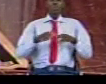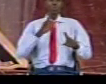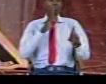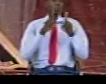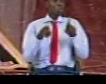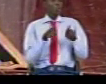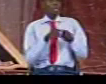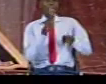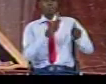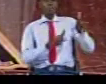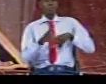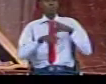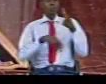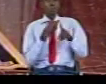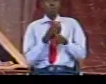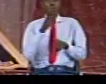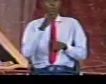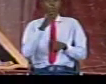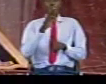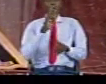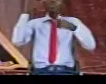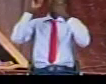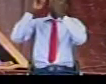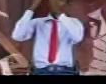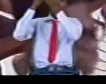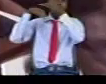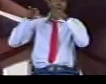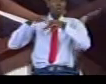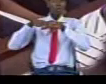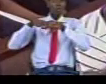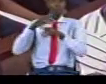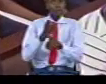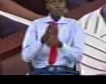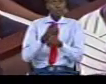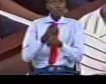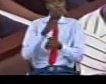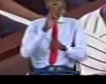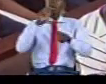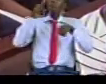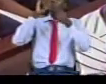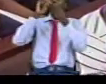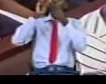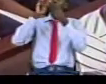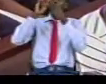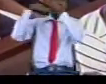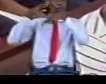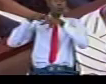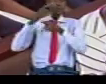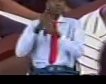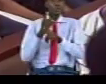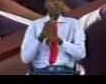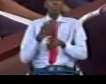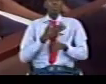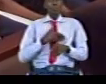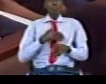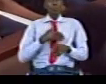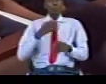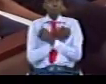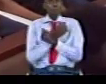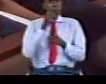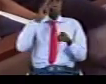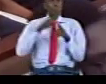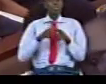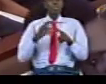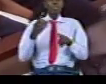You are going to heaven. I said you are going to heaven. Yeah. Dearly beloved, avenge not